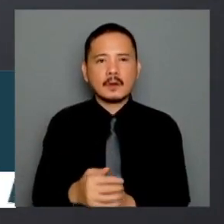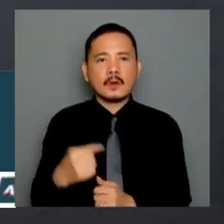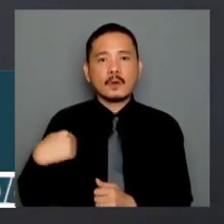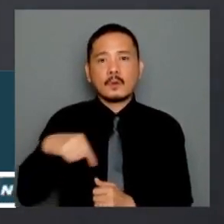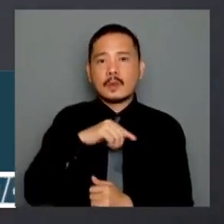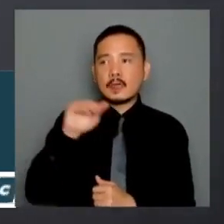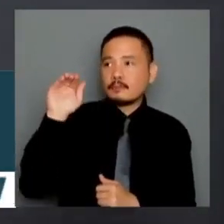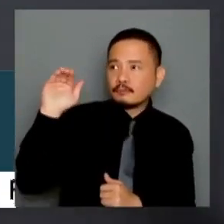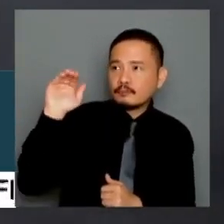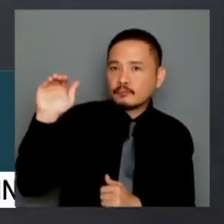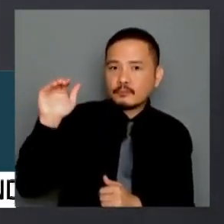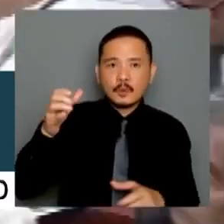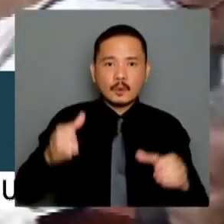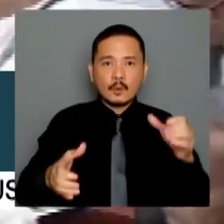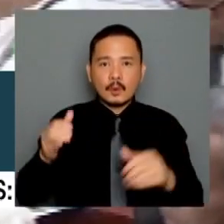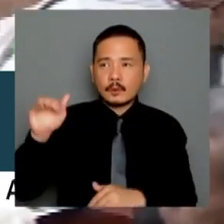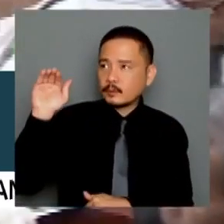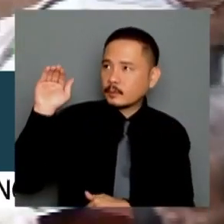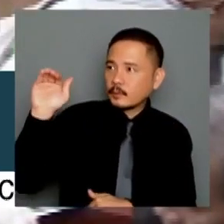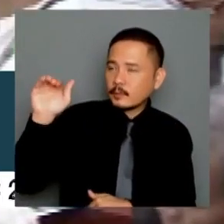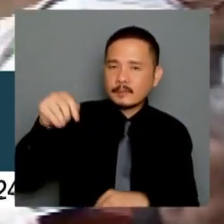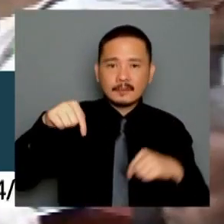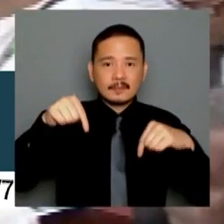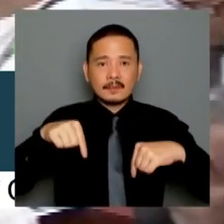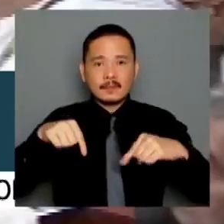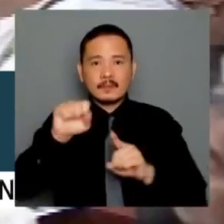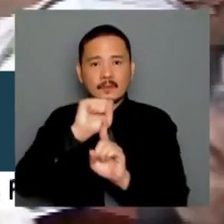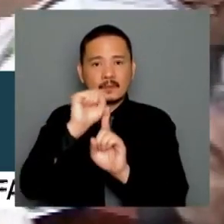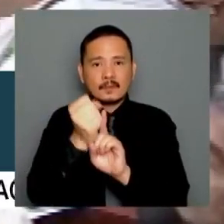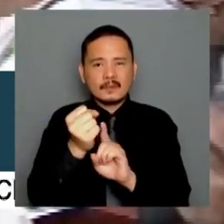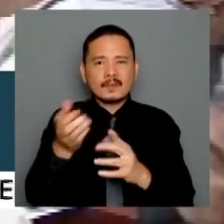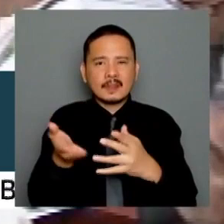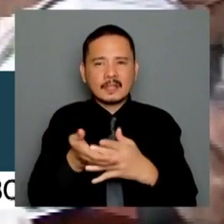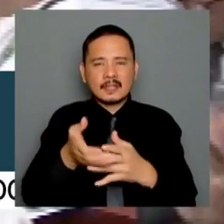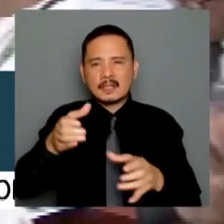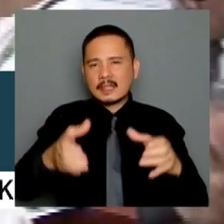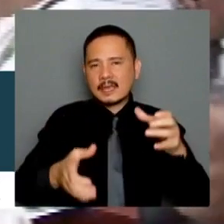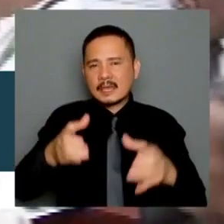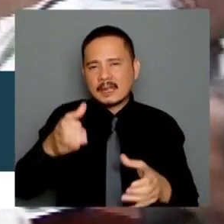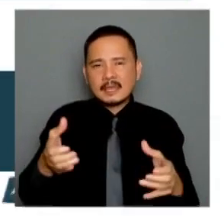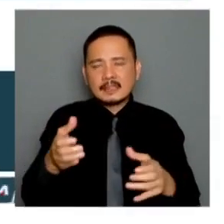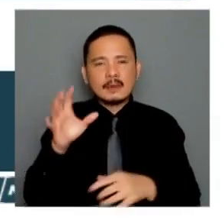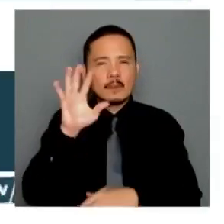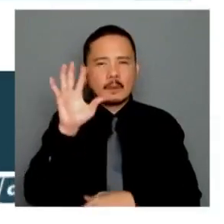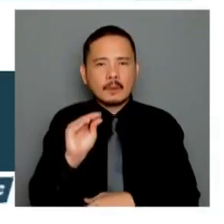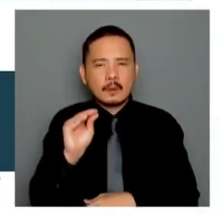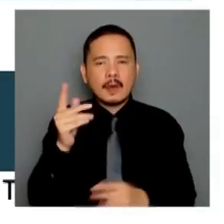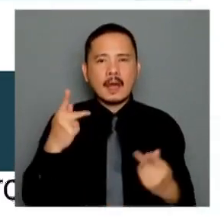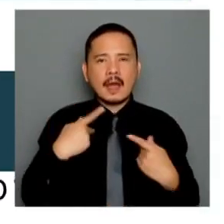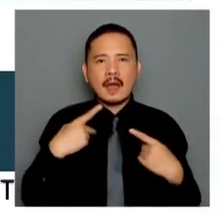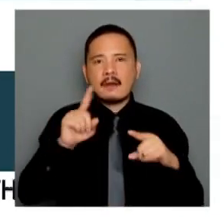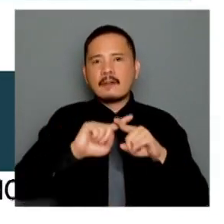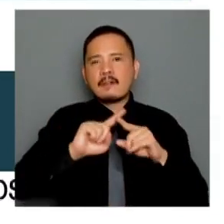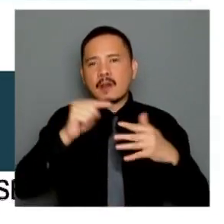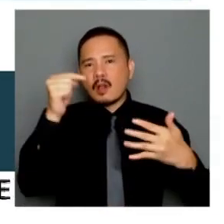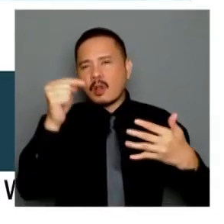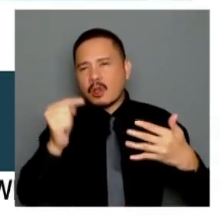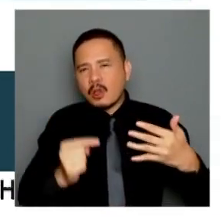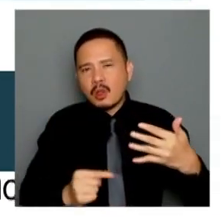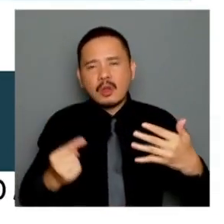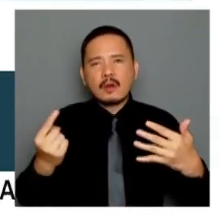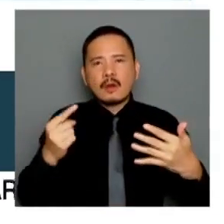a unique case. There is a transcendental circumstances that will